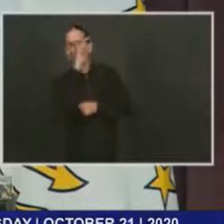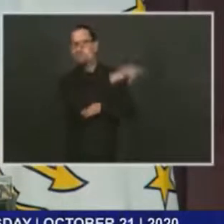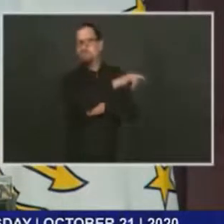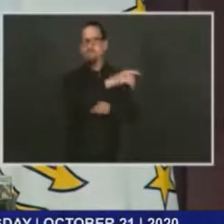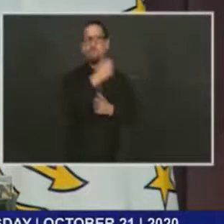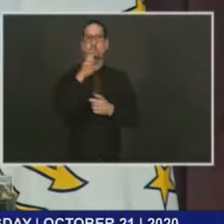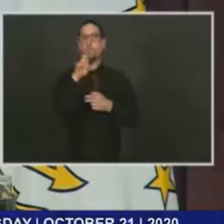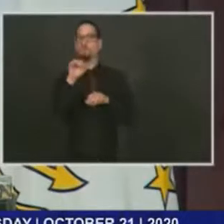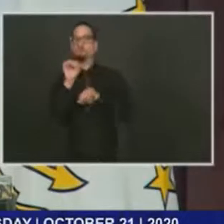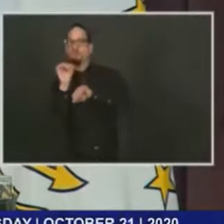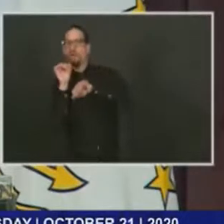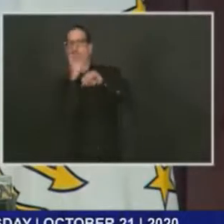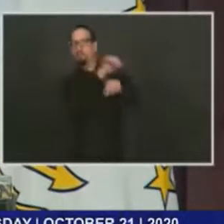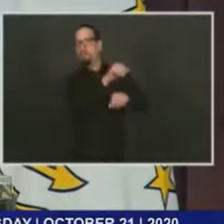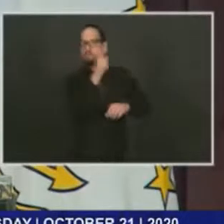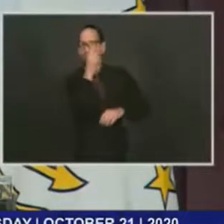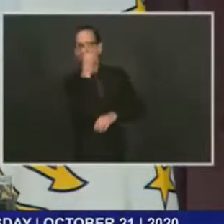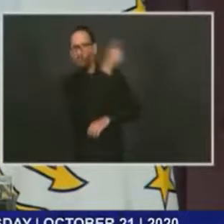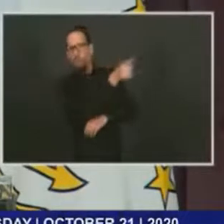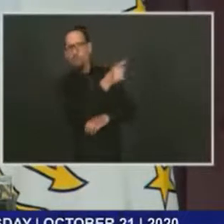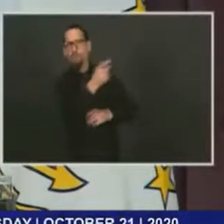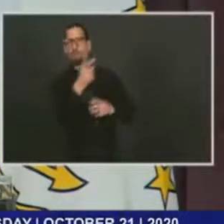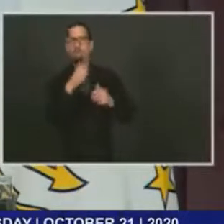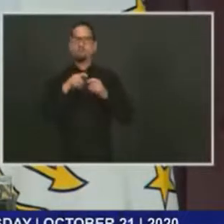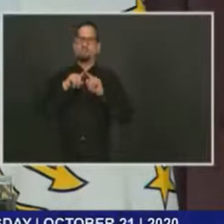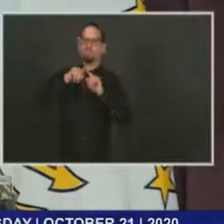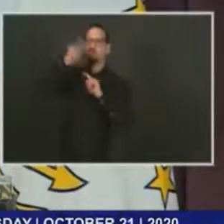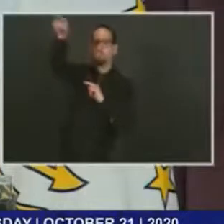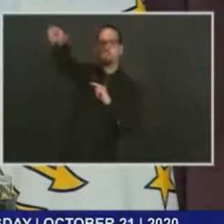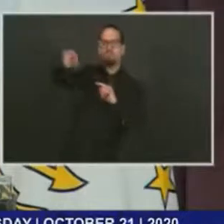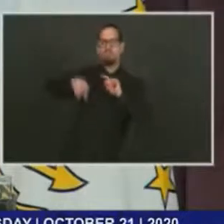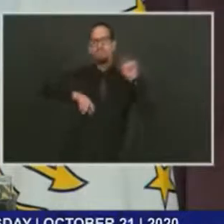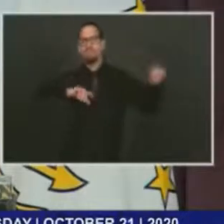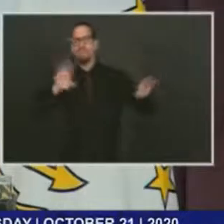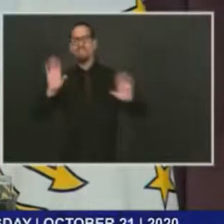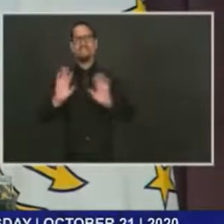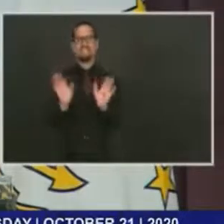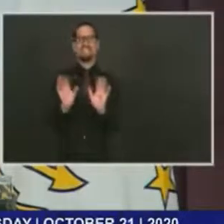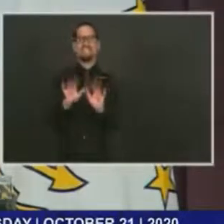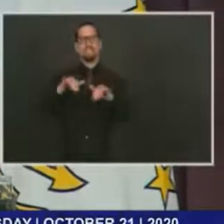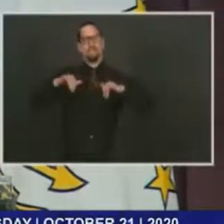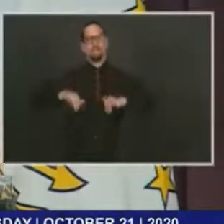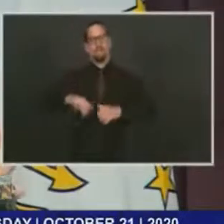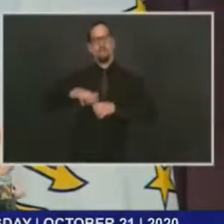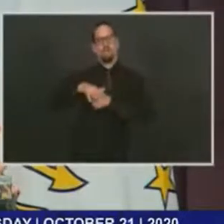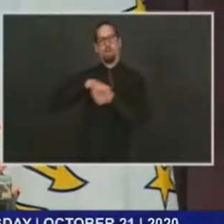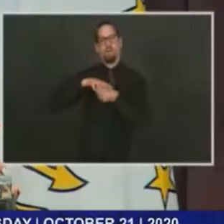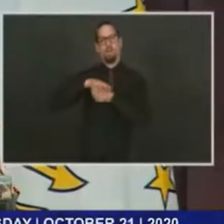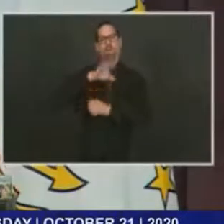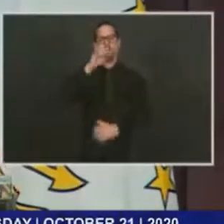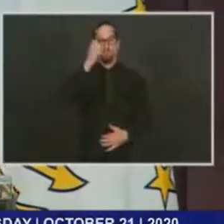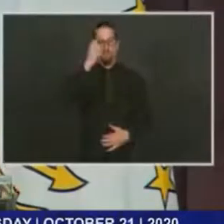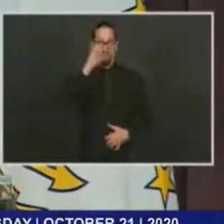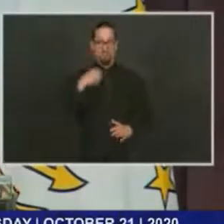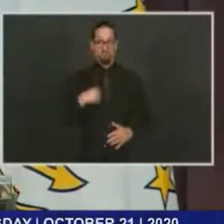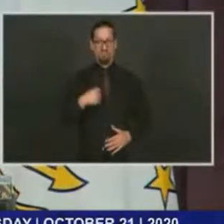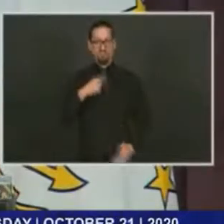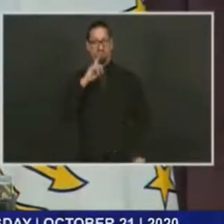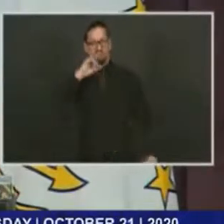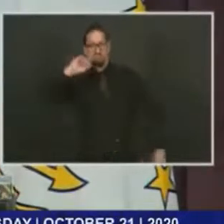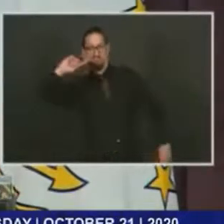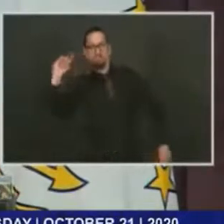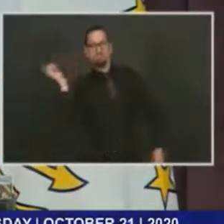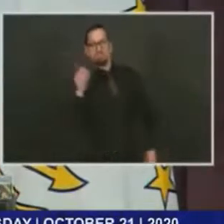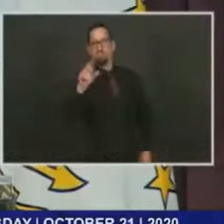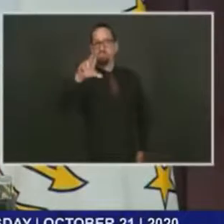friends. And there's no one's forbidding you. There's no official regulation. I'm just telling